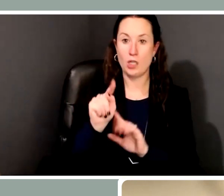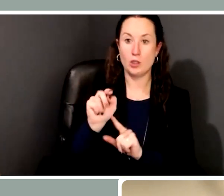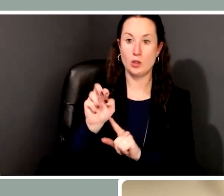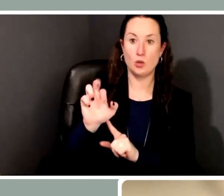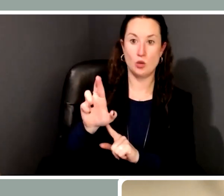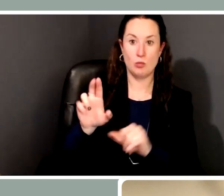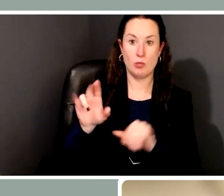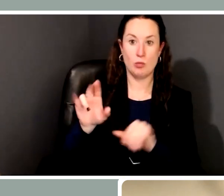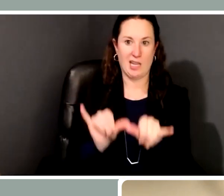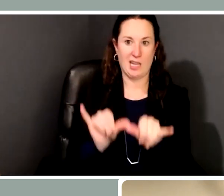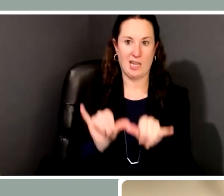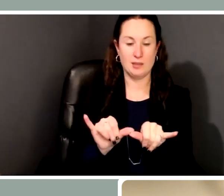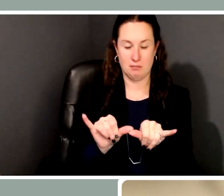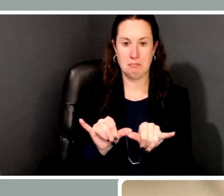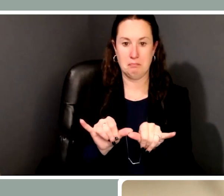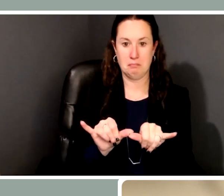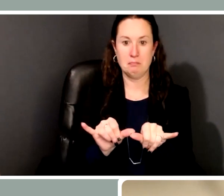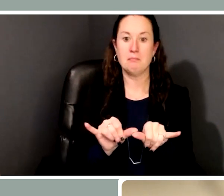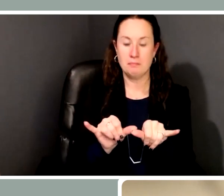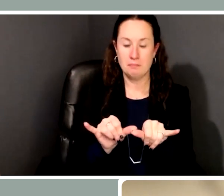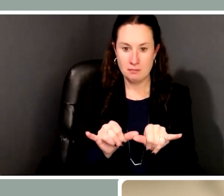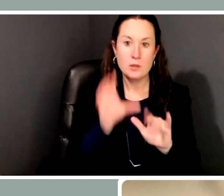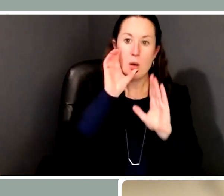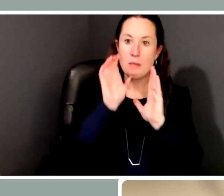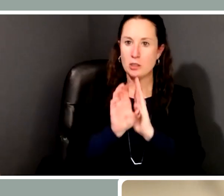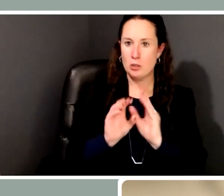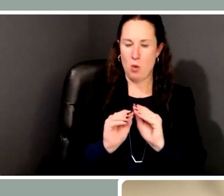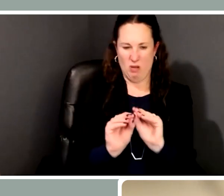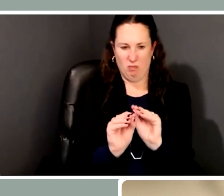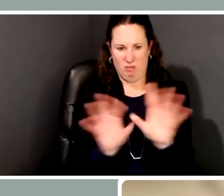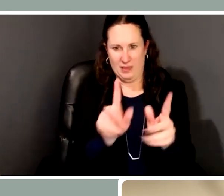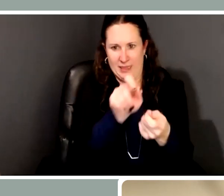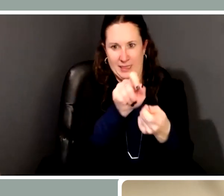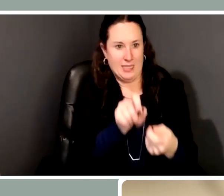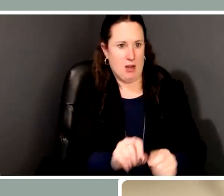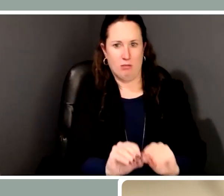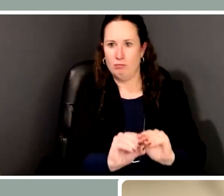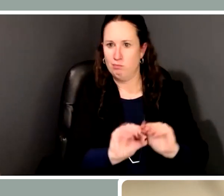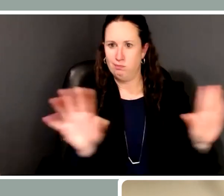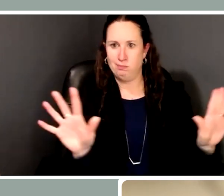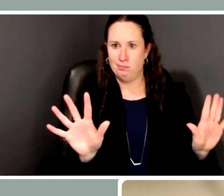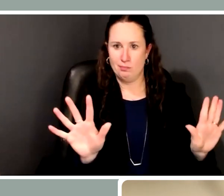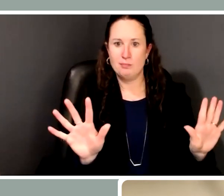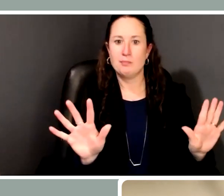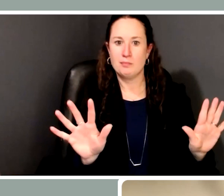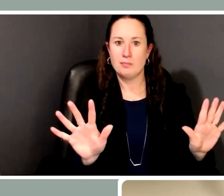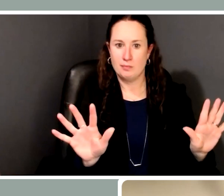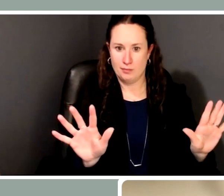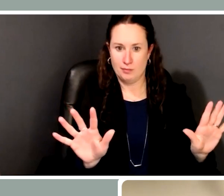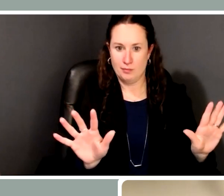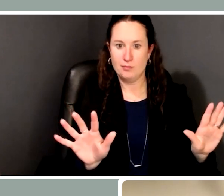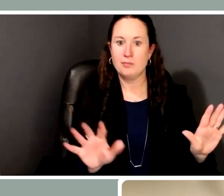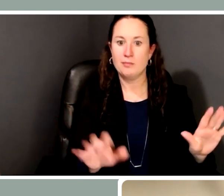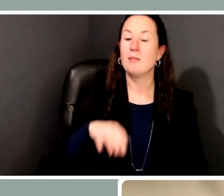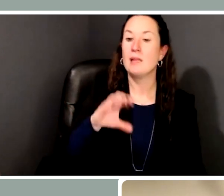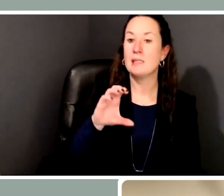and sees things in much crisper detail. Okay. And CT scans obviously,